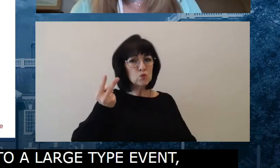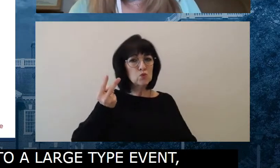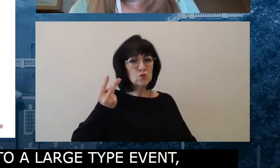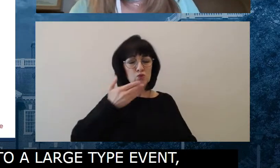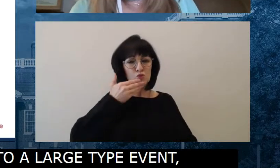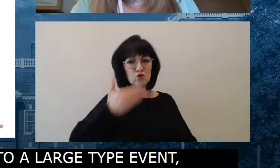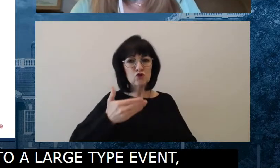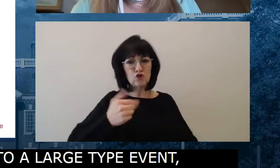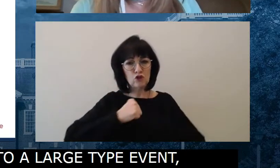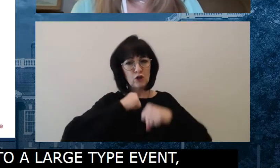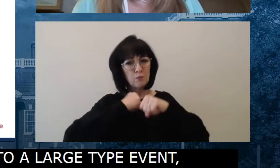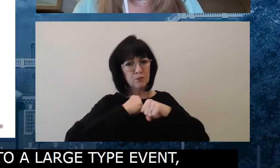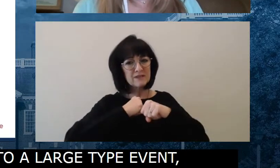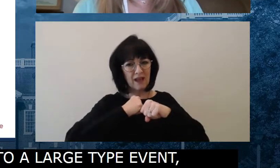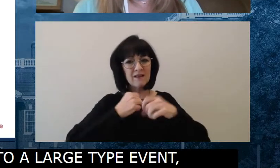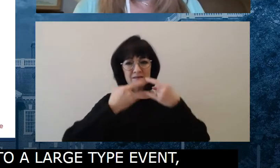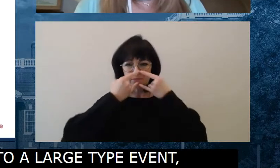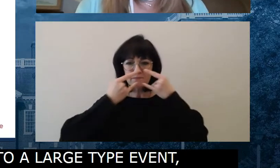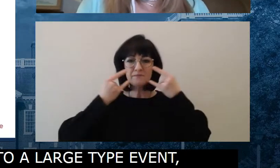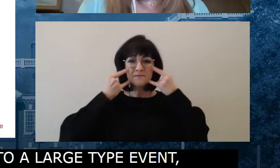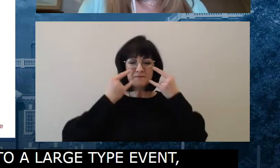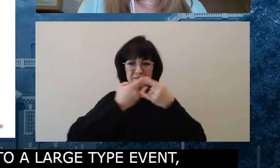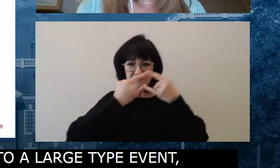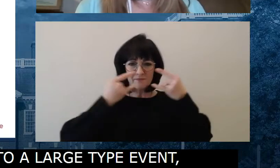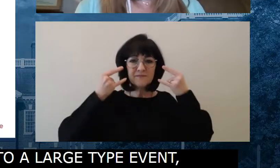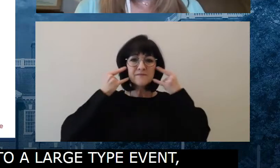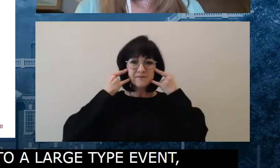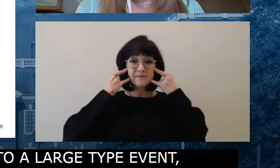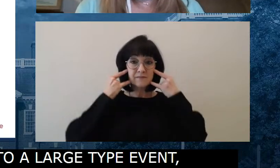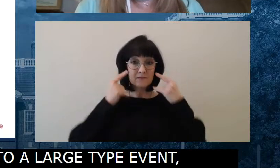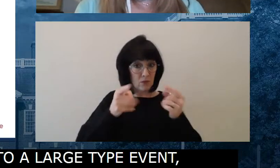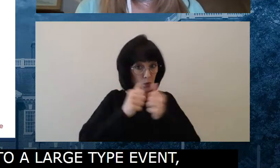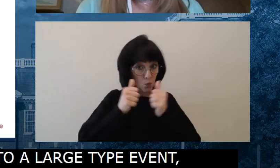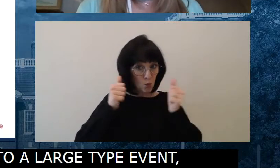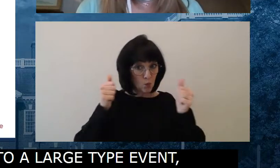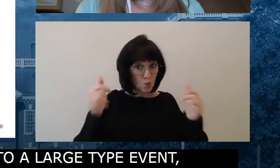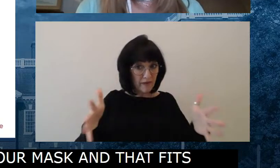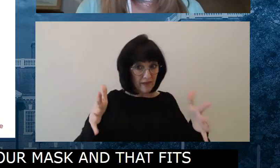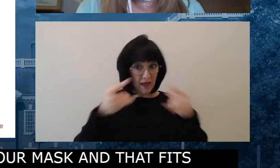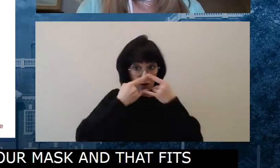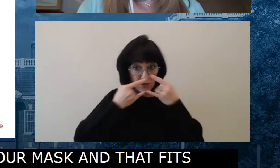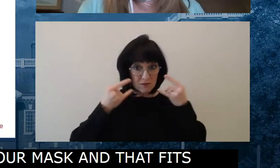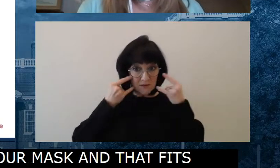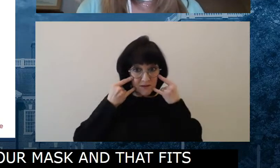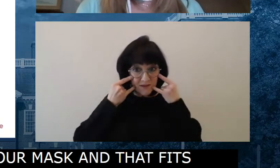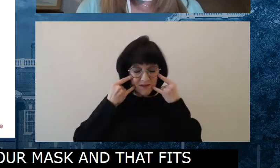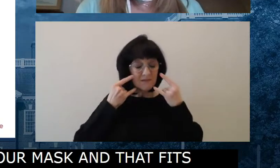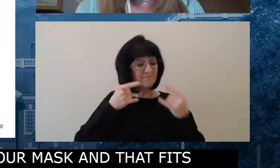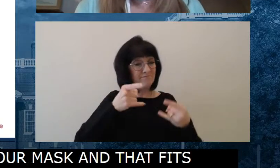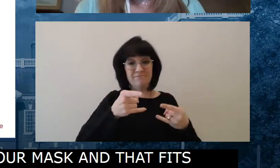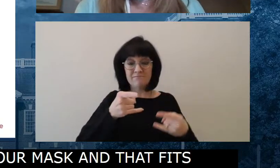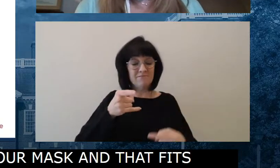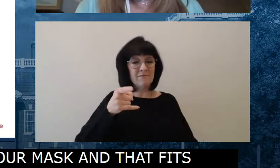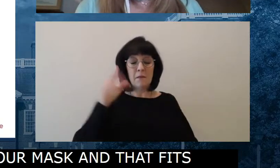aren't masked or you aren't, we are asking that you strongly consider quarantining yourself for 7